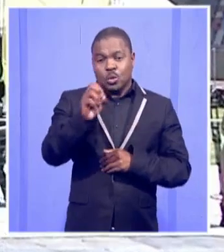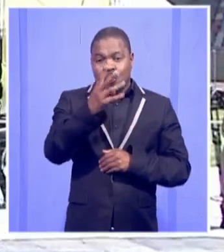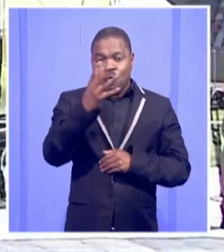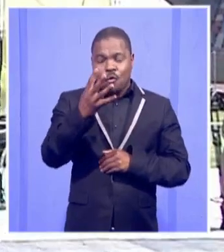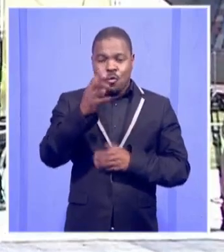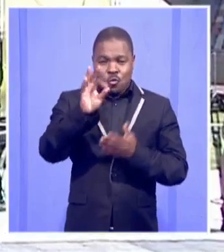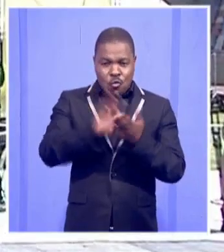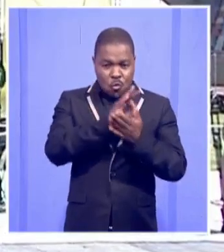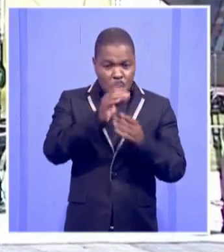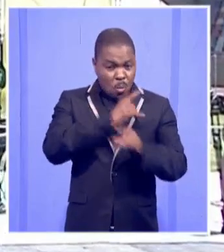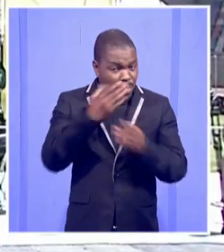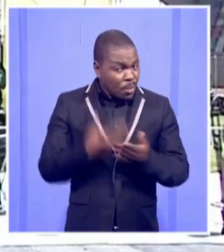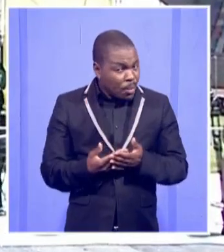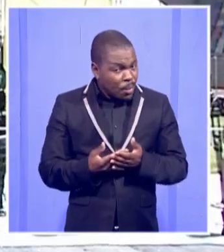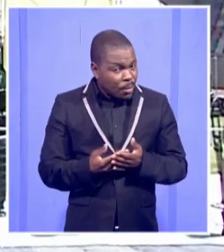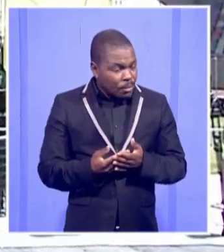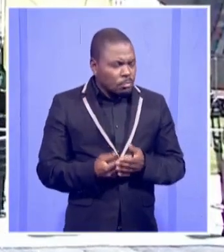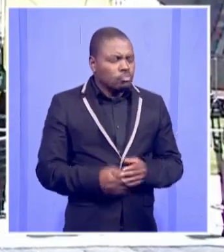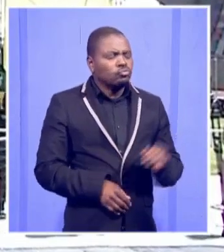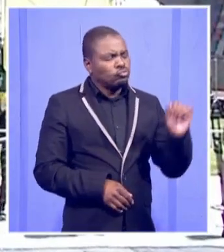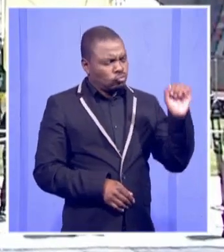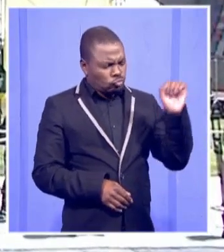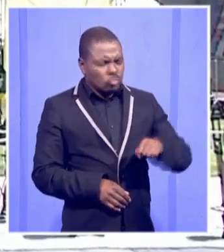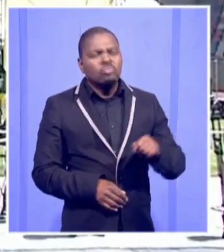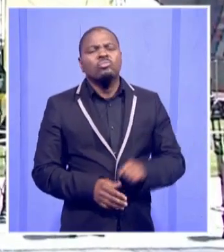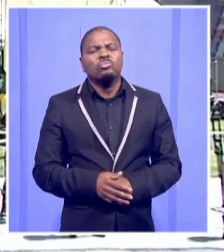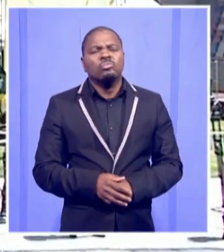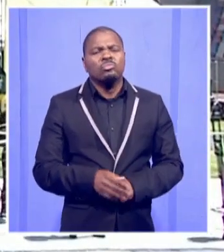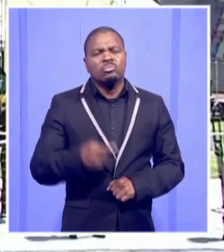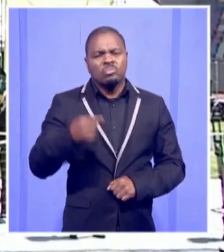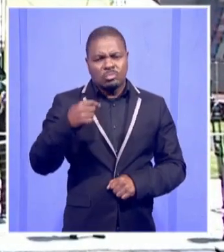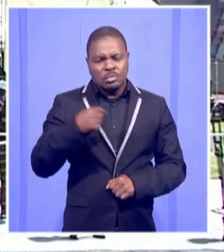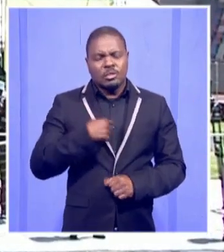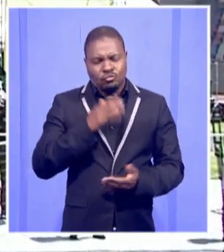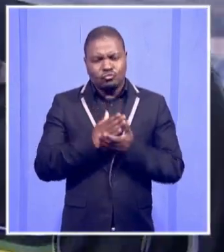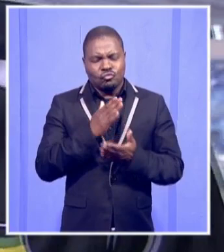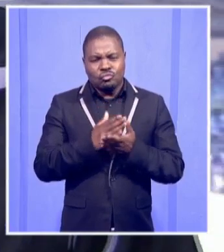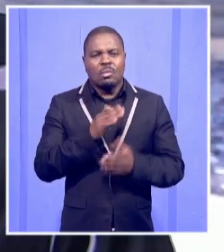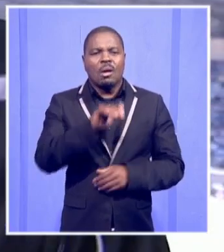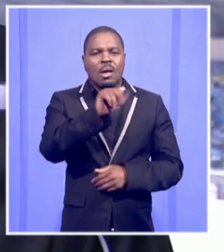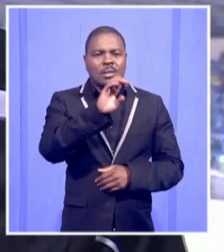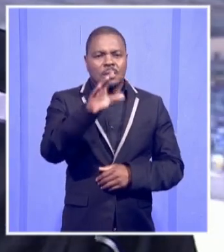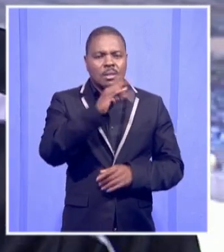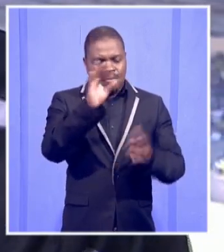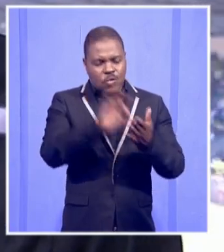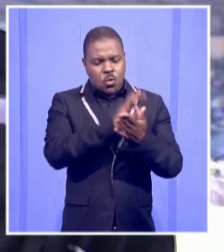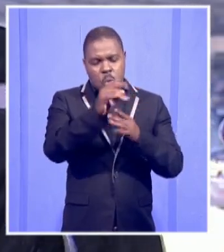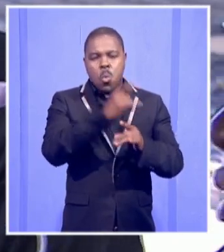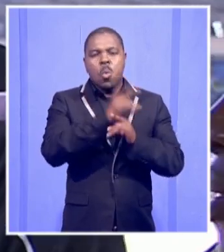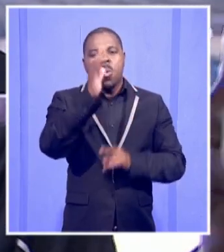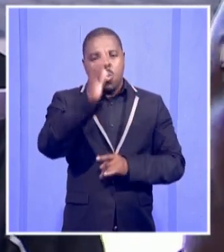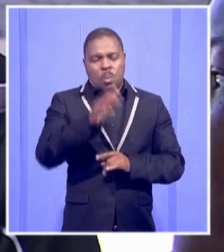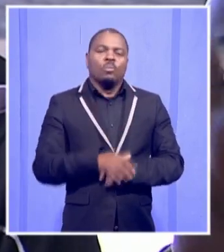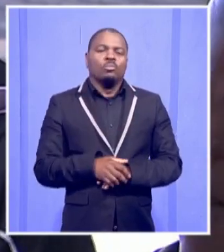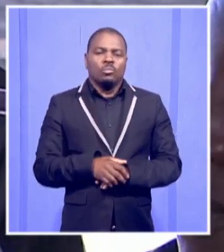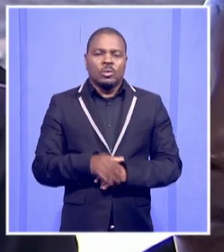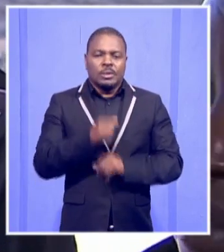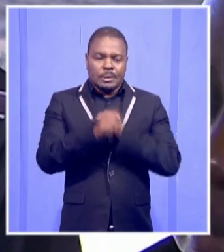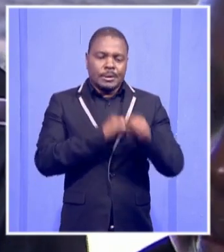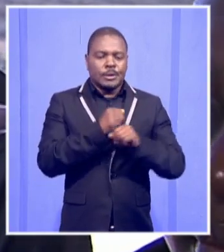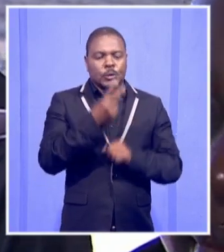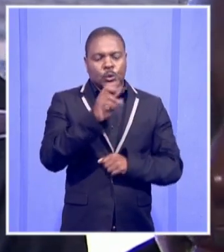election? Yes, I do think definitely the ANC will win the election of the